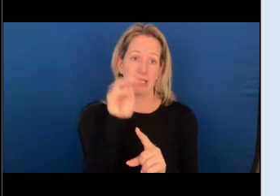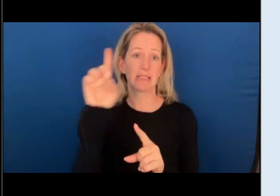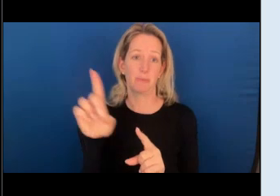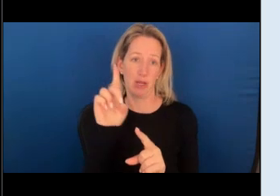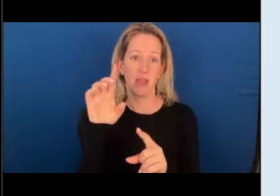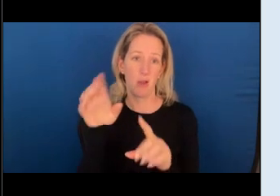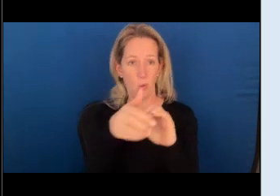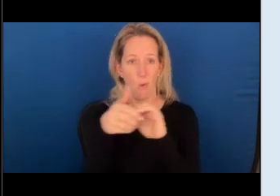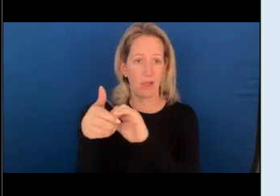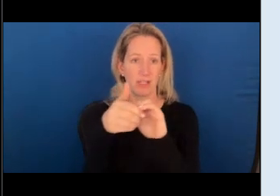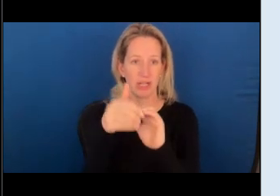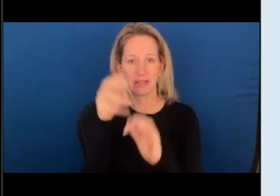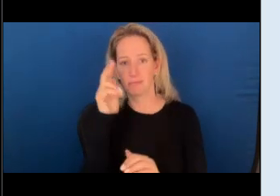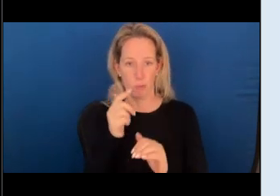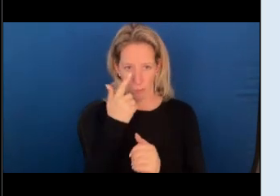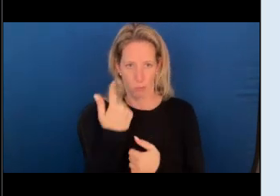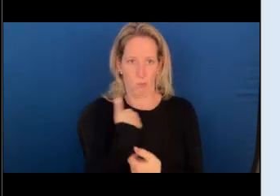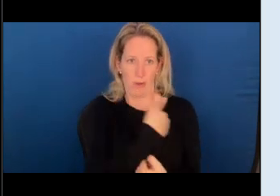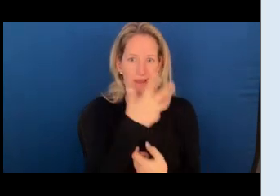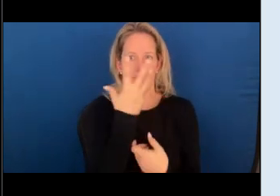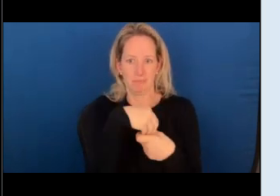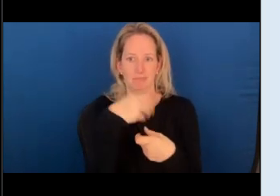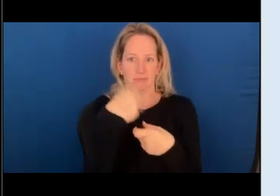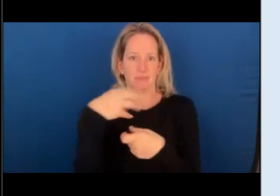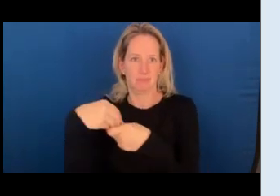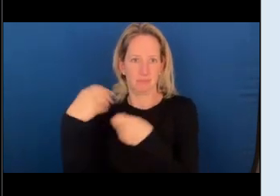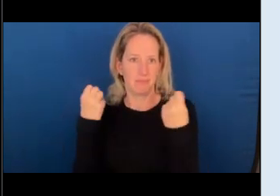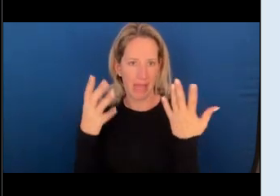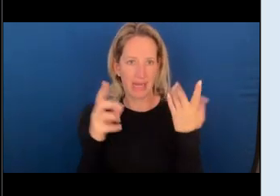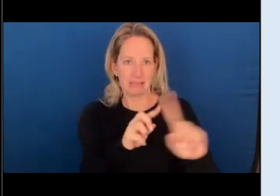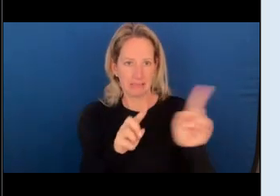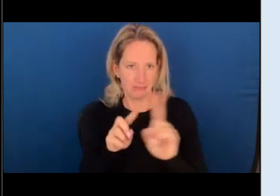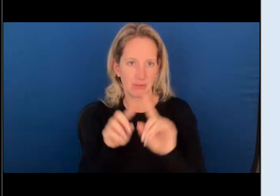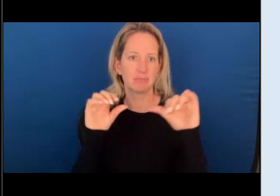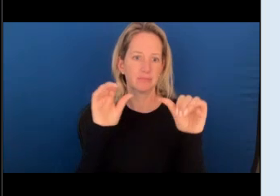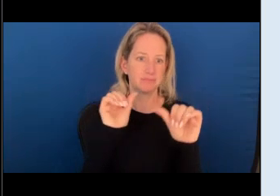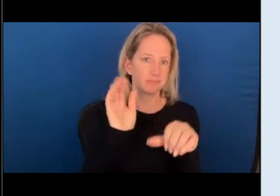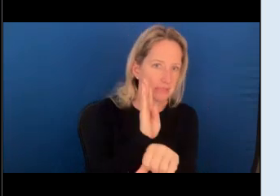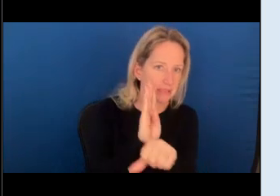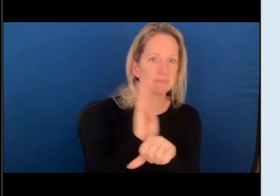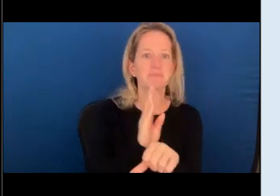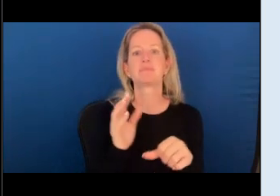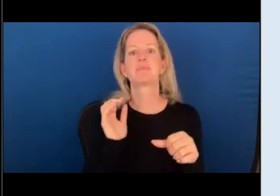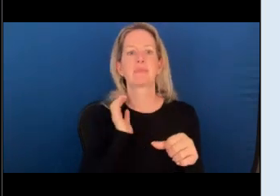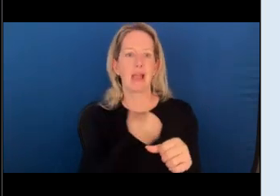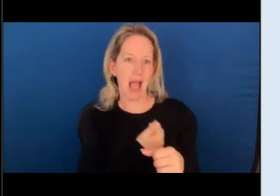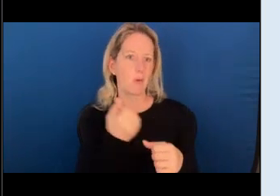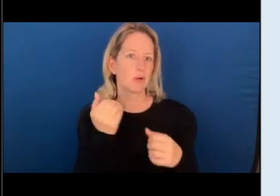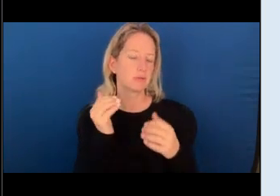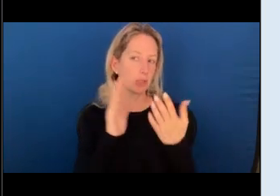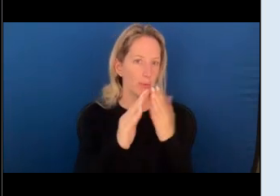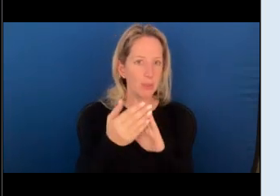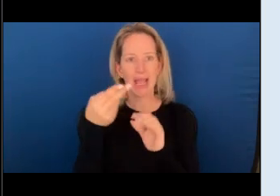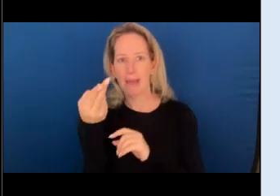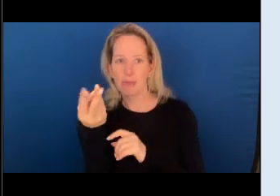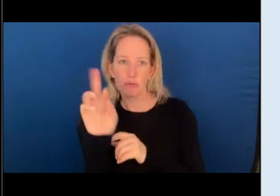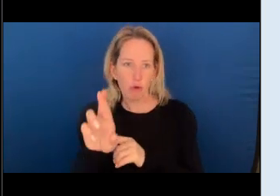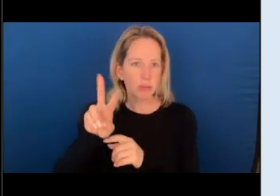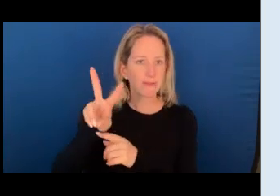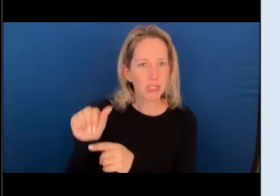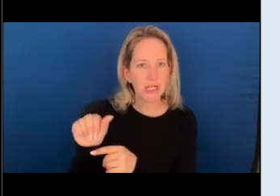the community partnerships that we're continuing to build as we go out into our community in Hampton Roads, Norfolk, and Portsmouth. We've done a lot of